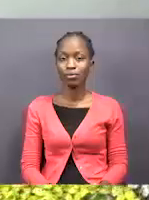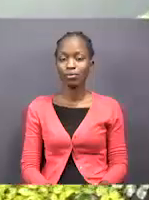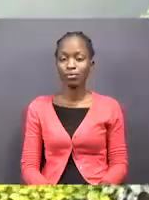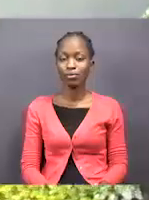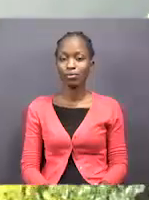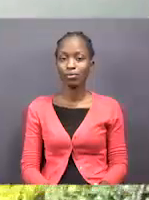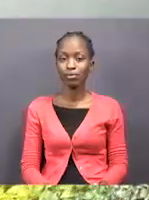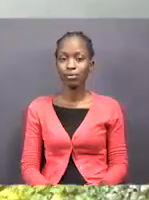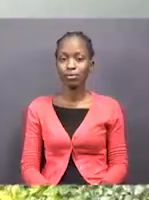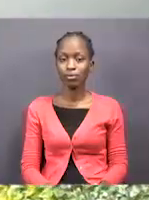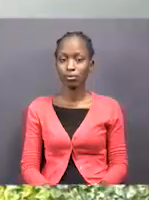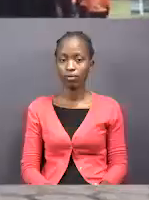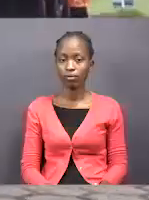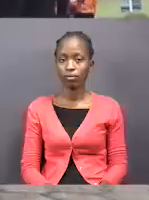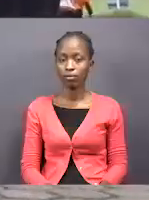go, here we go!